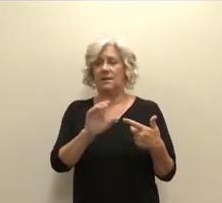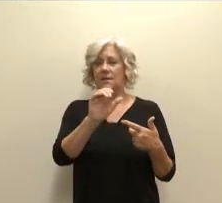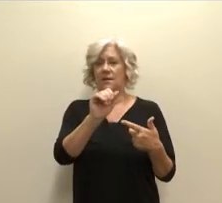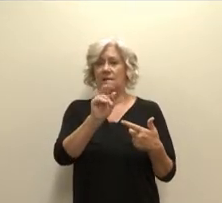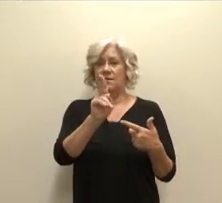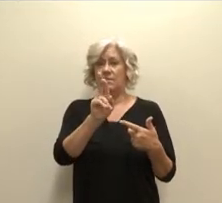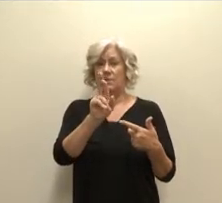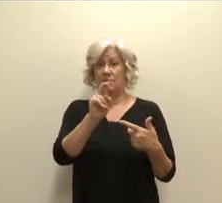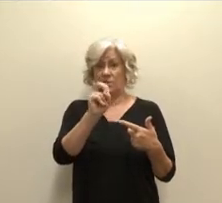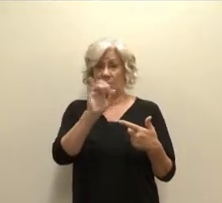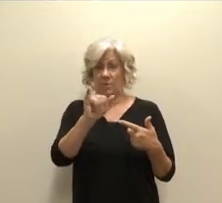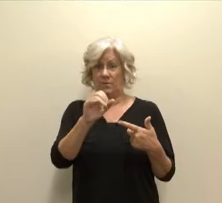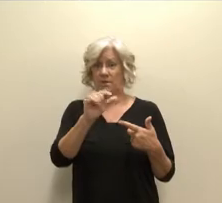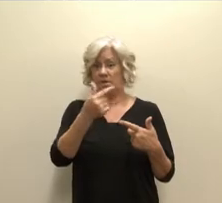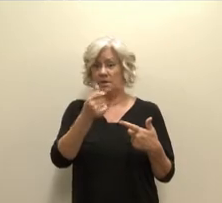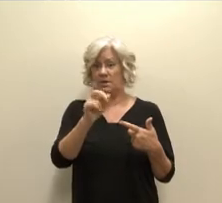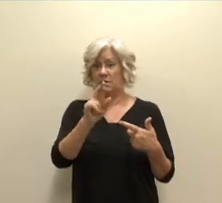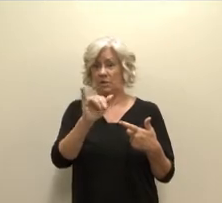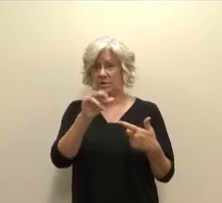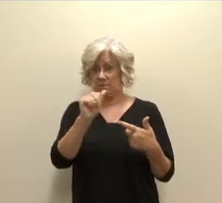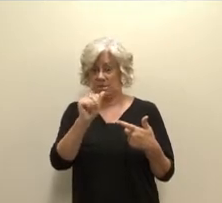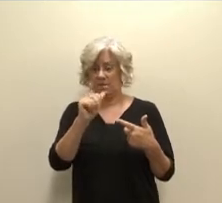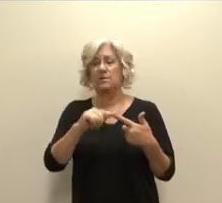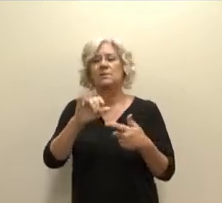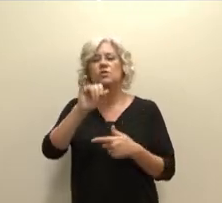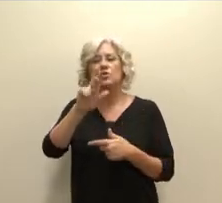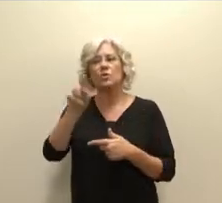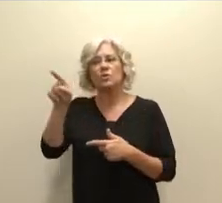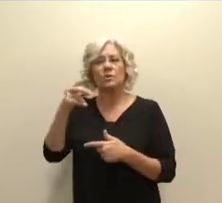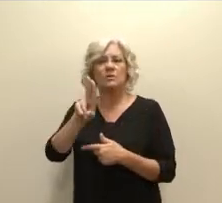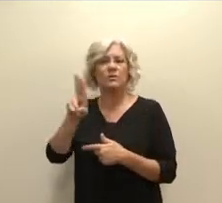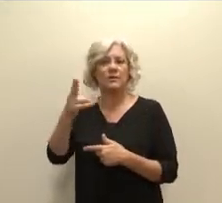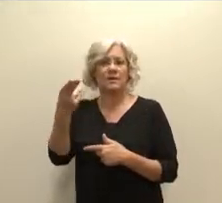Aubrey Garcia, a junior at University.